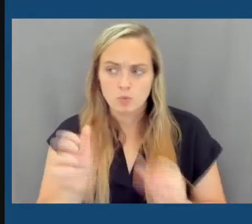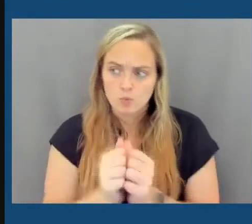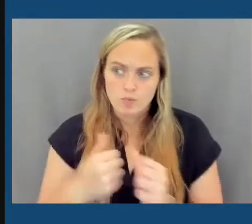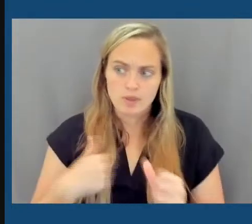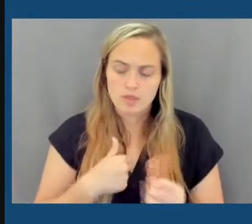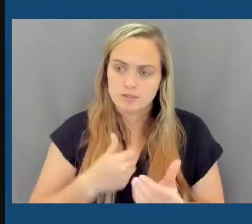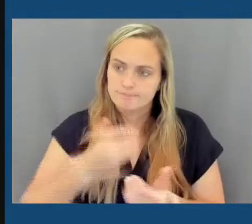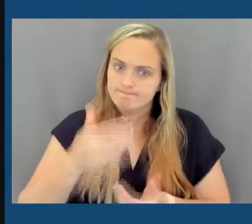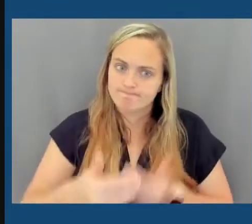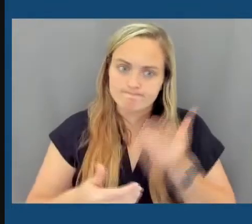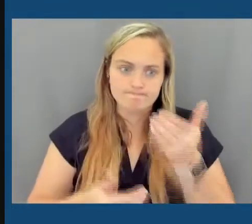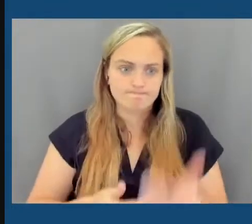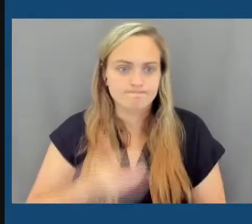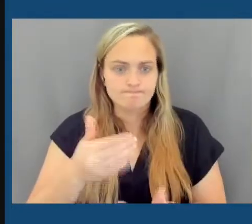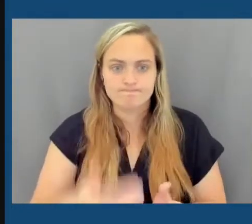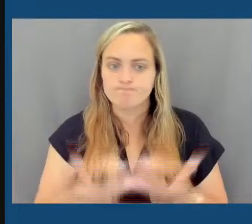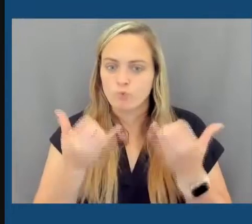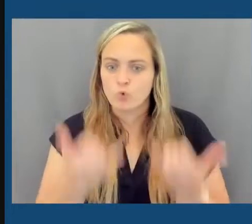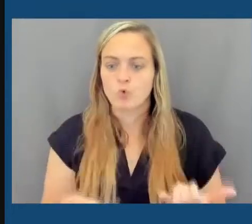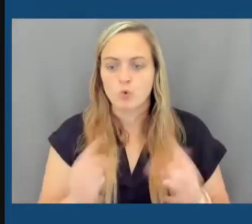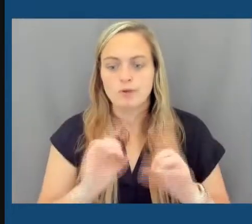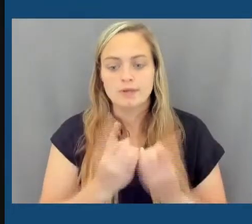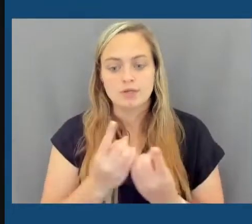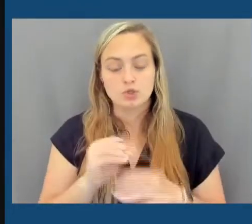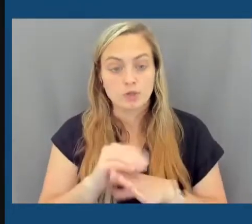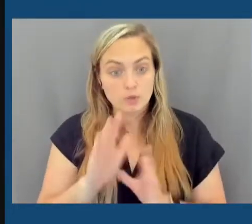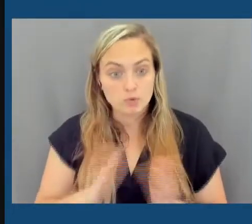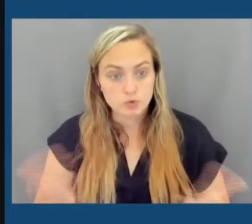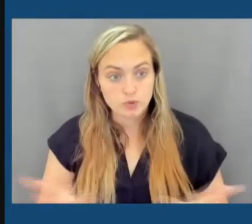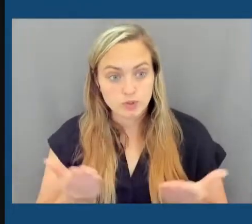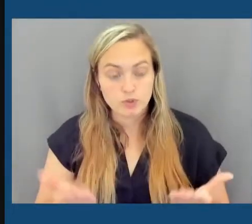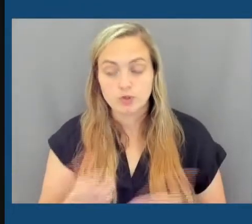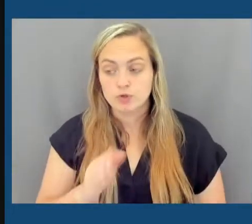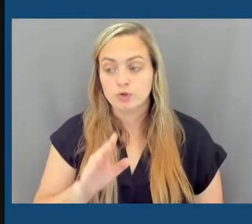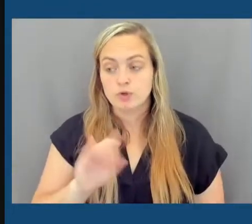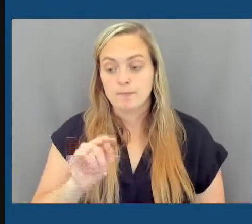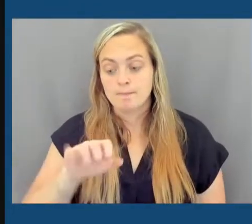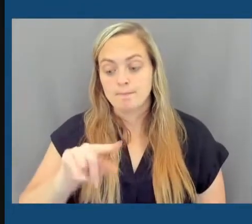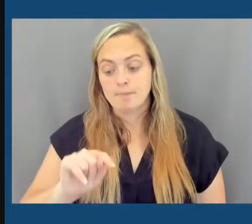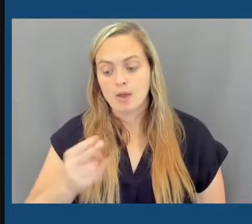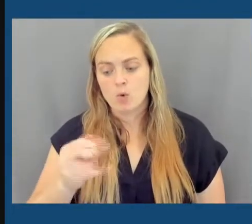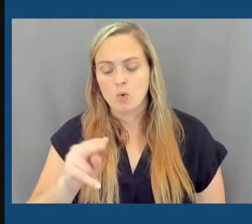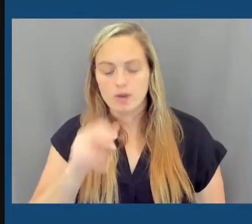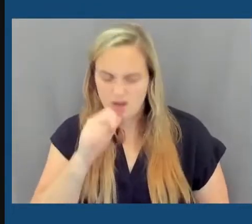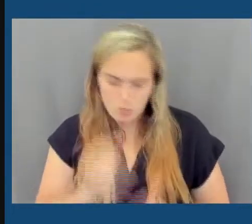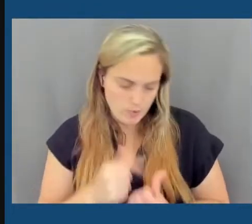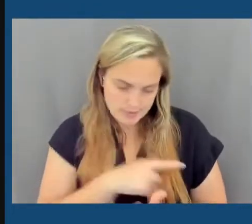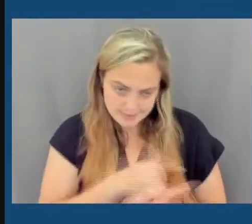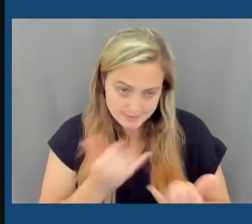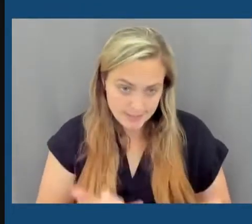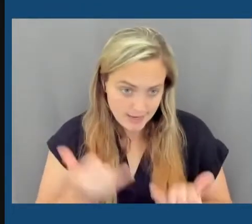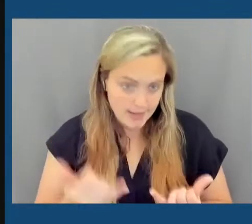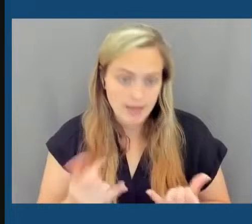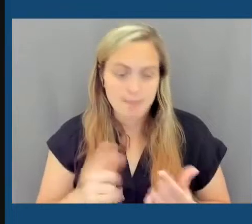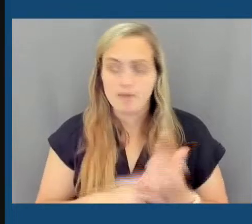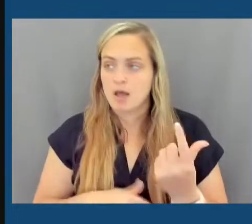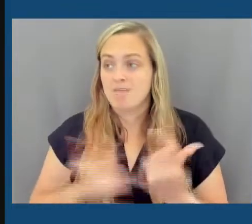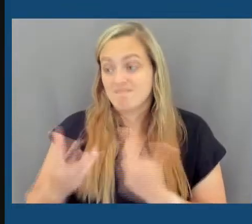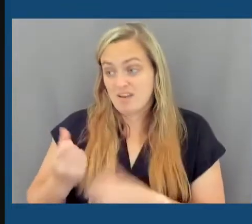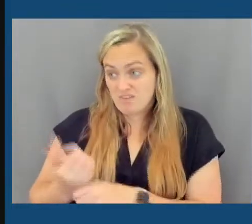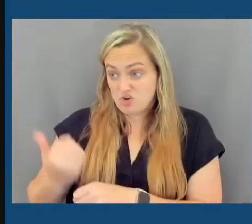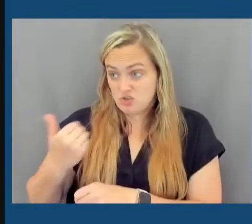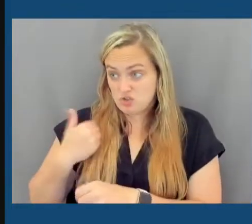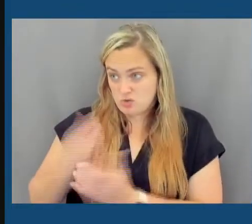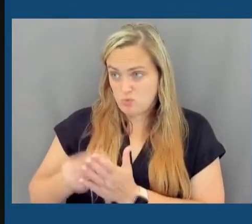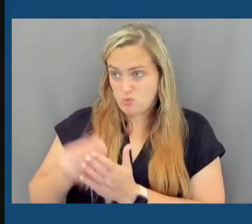way. Our current district councilor here, Pat Hogan, who's not able to be with us today, but he was there standing behind me 5 years ago when we took the